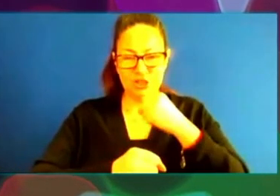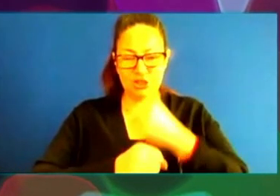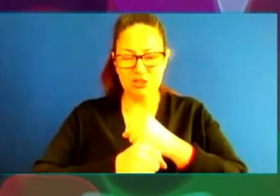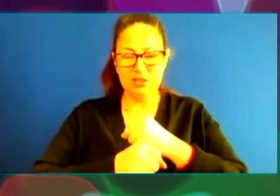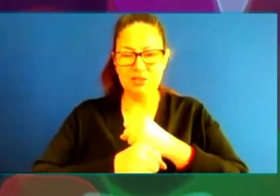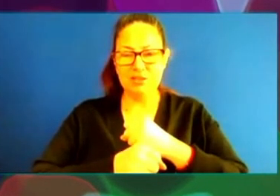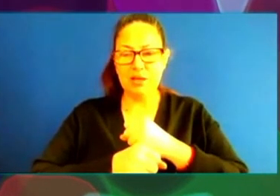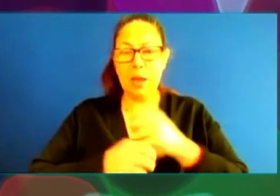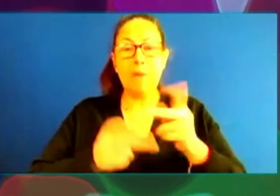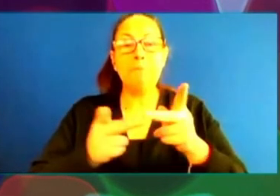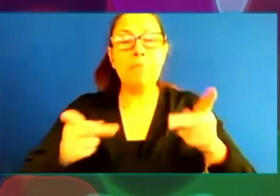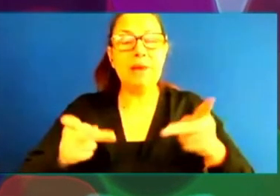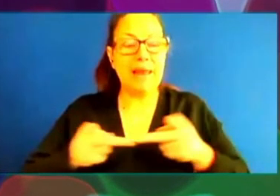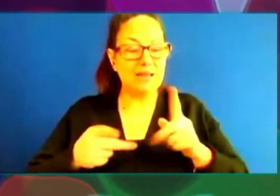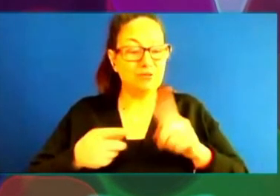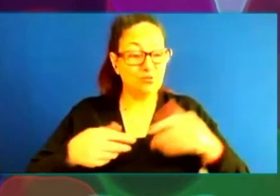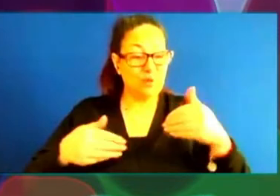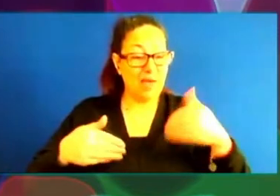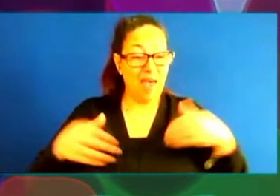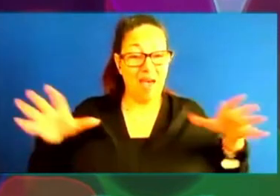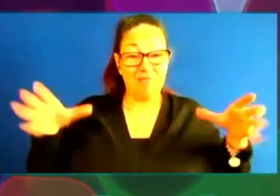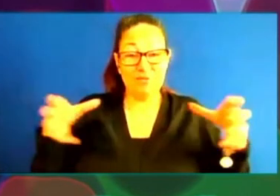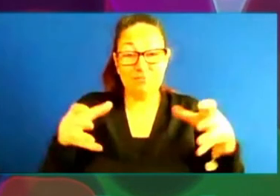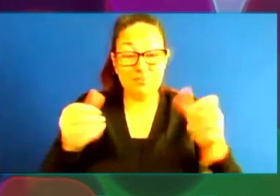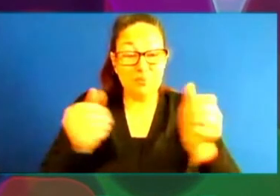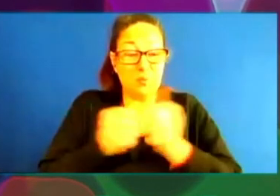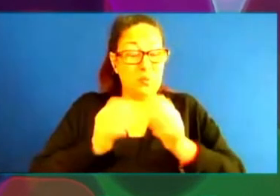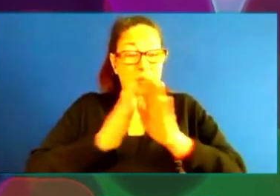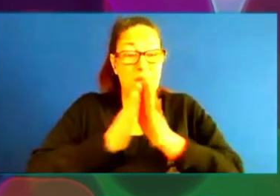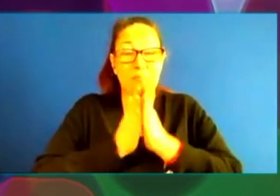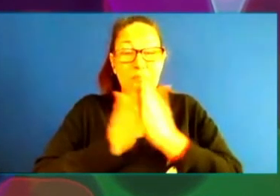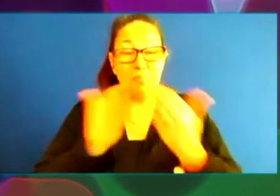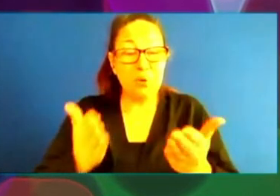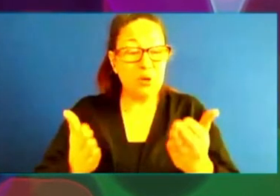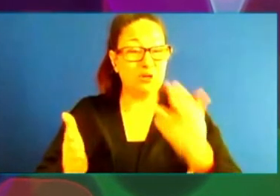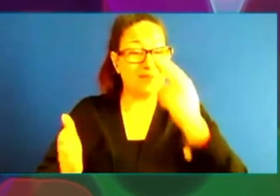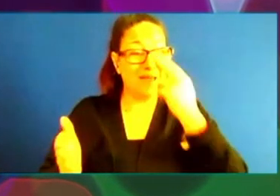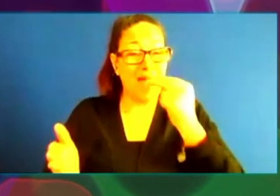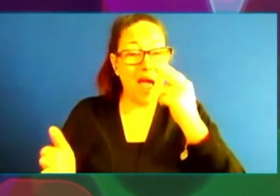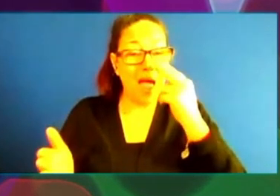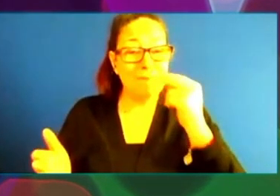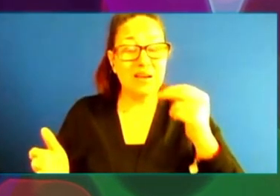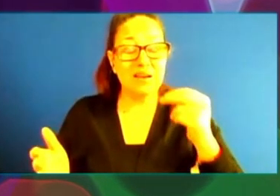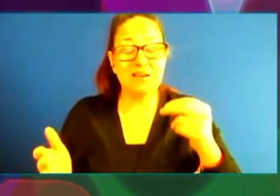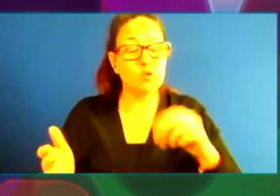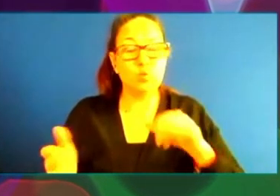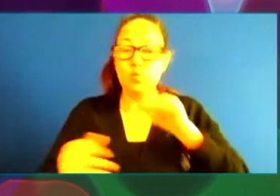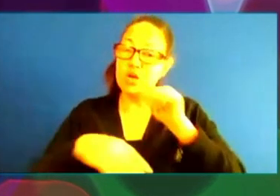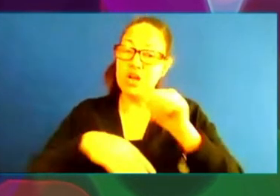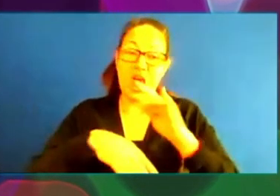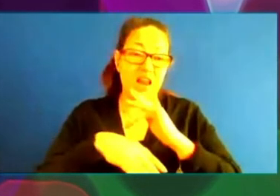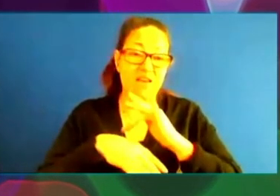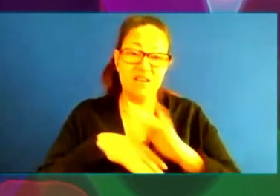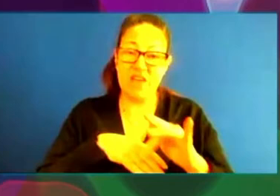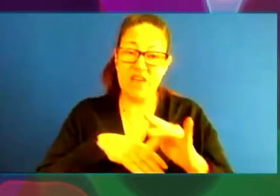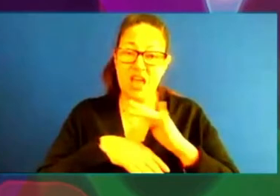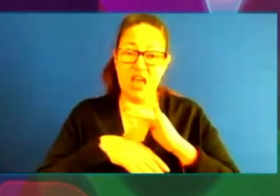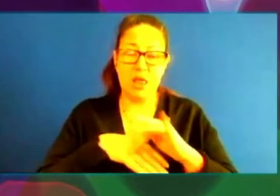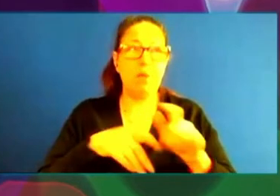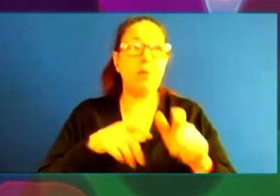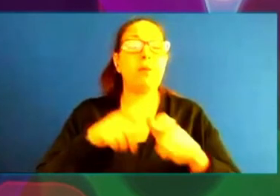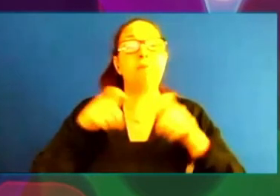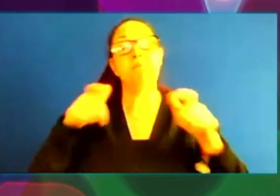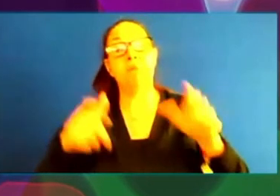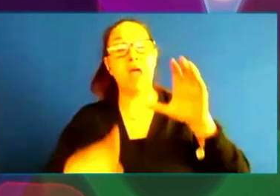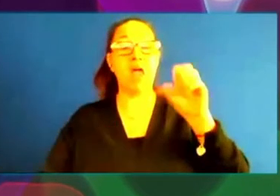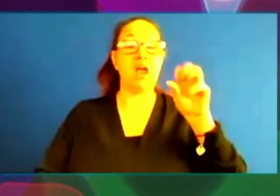spaces to convene people around books and comics were just not available. And the big comic